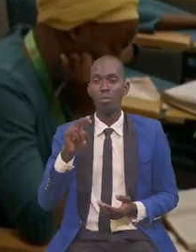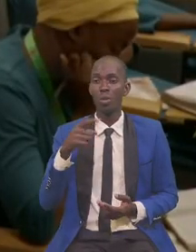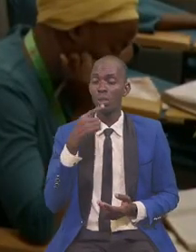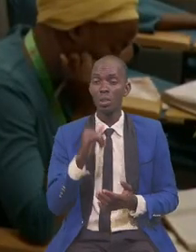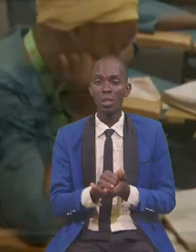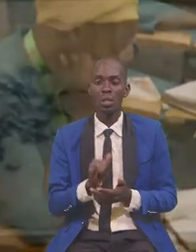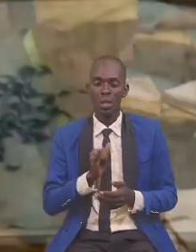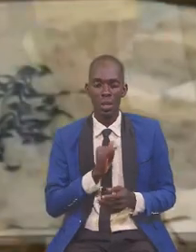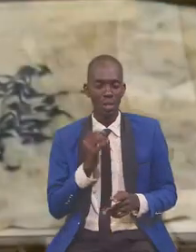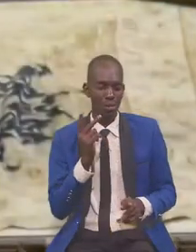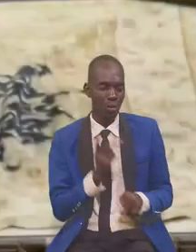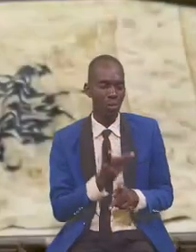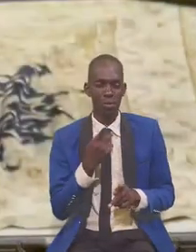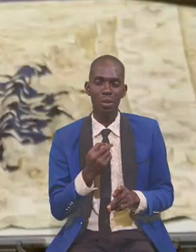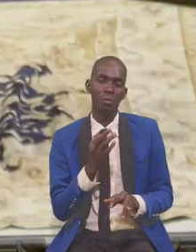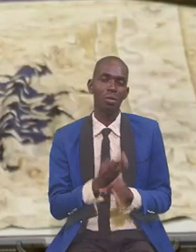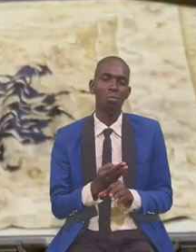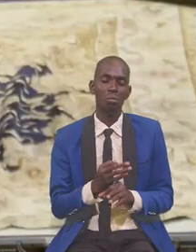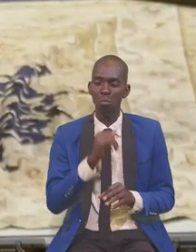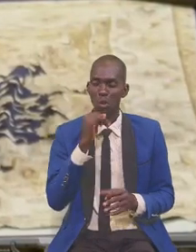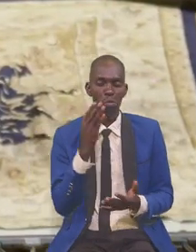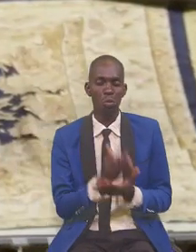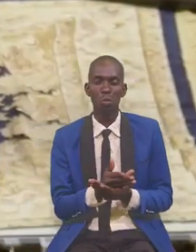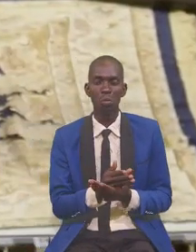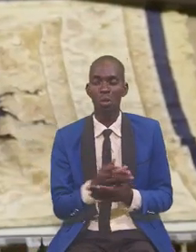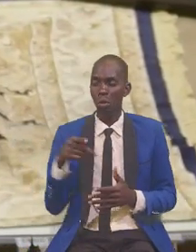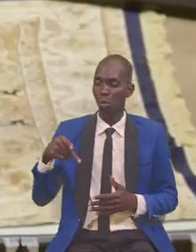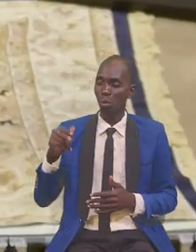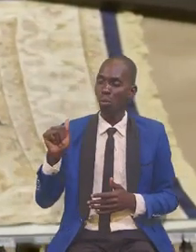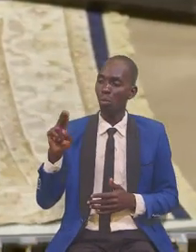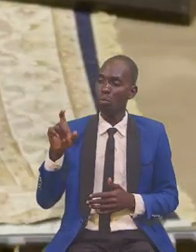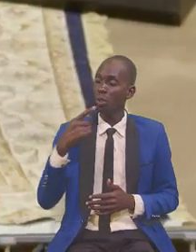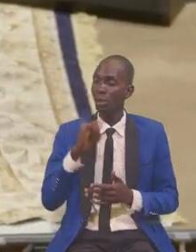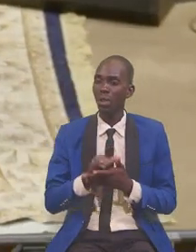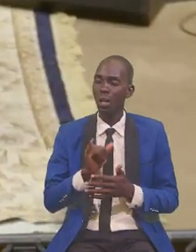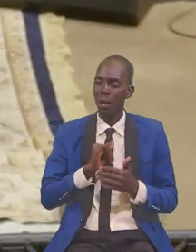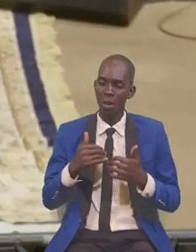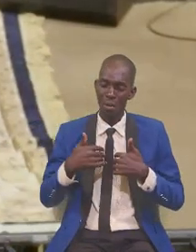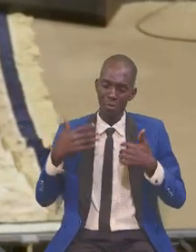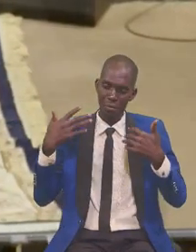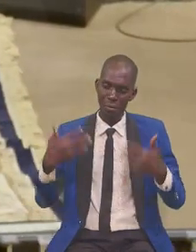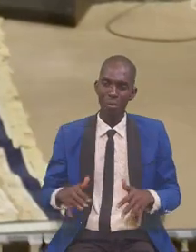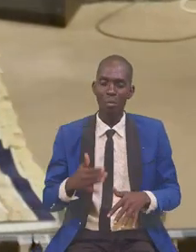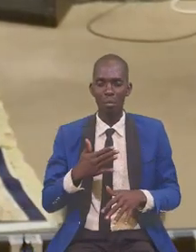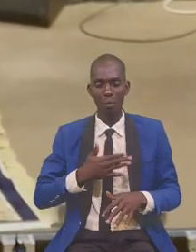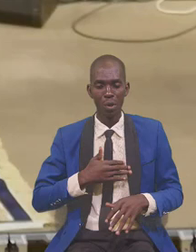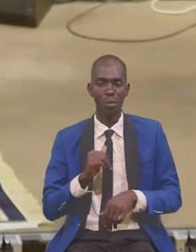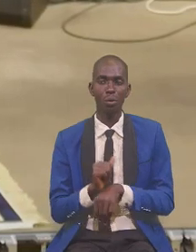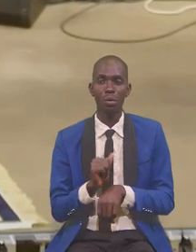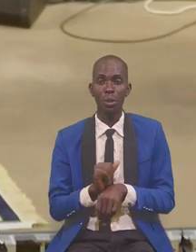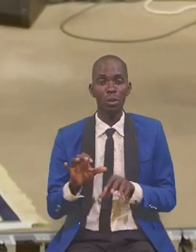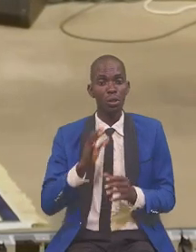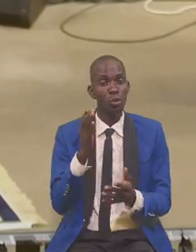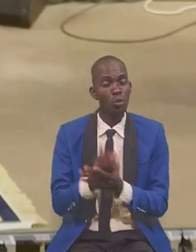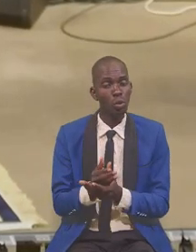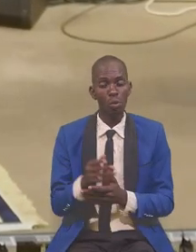the faith. Did he stop him? He said, I have finished my course. Did he stop